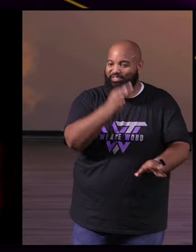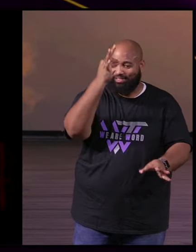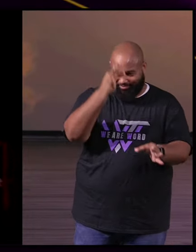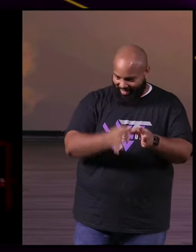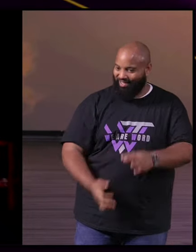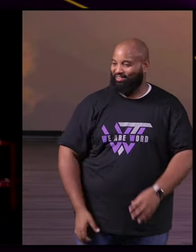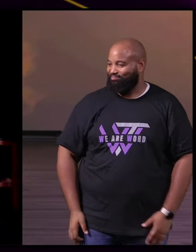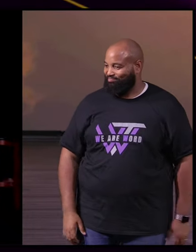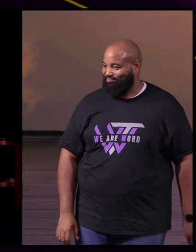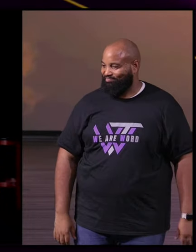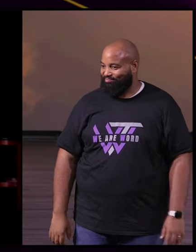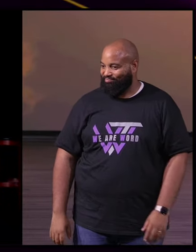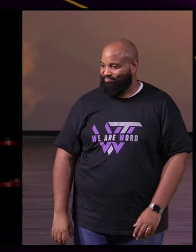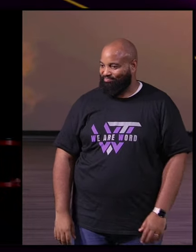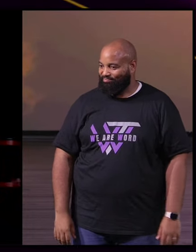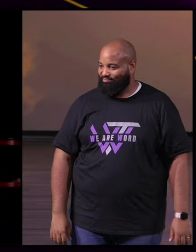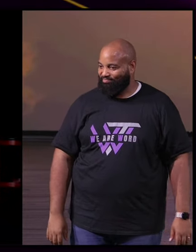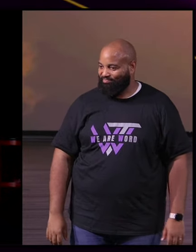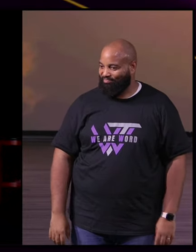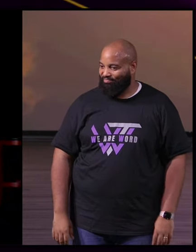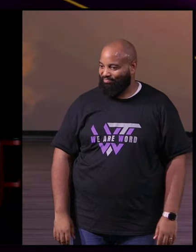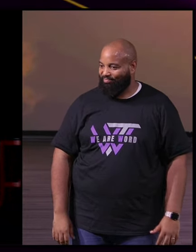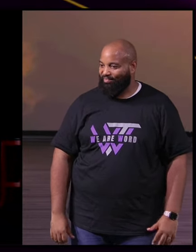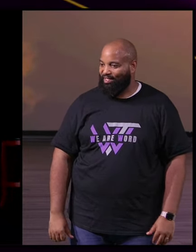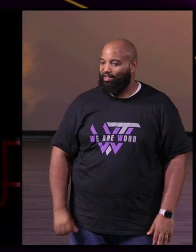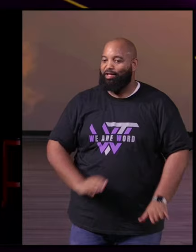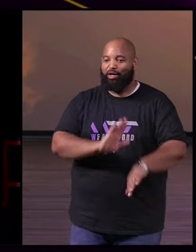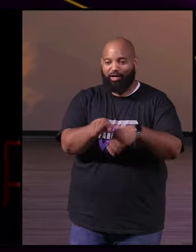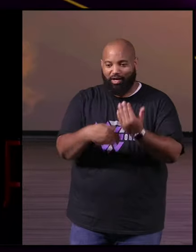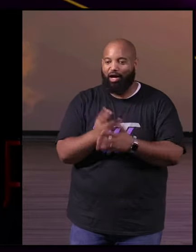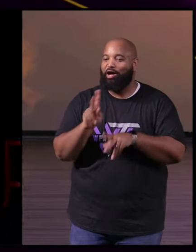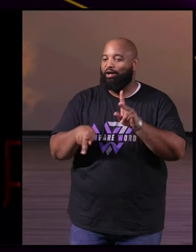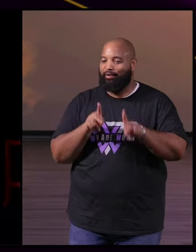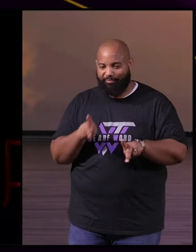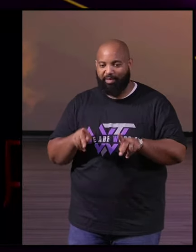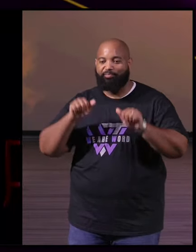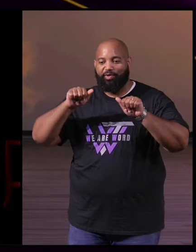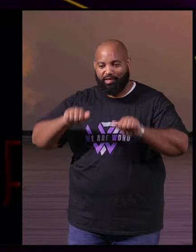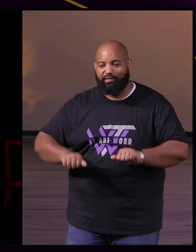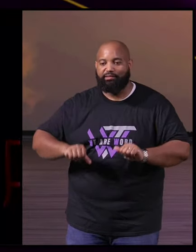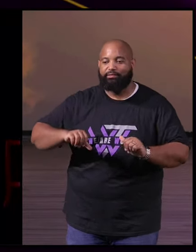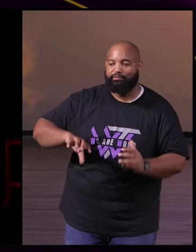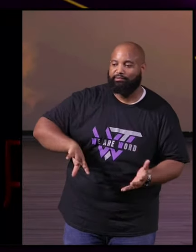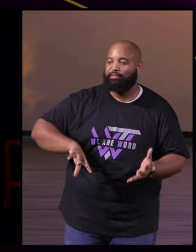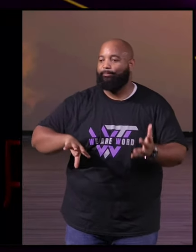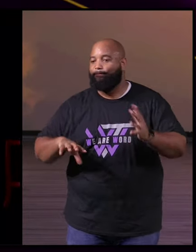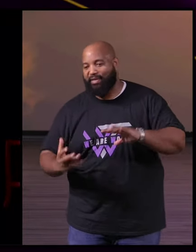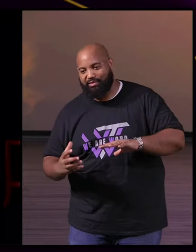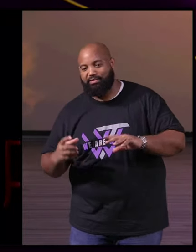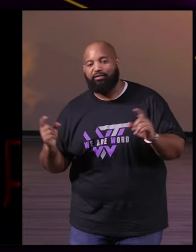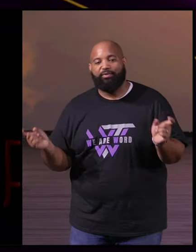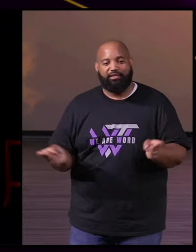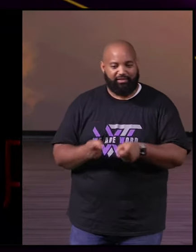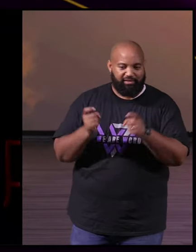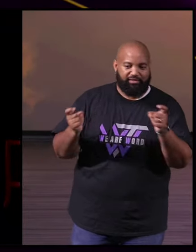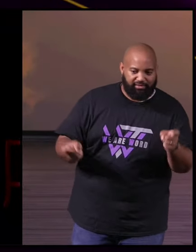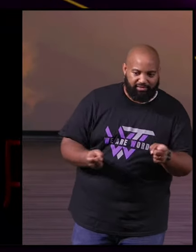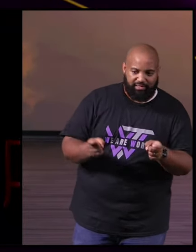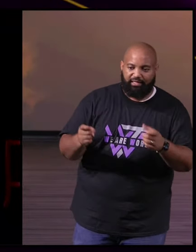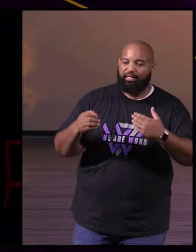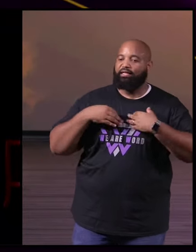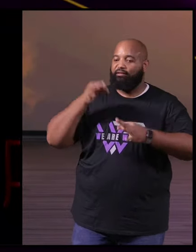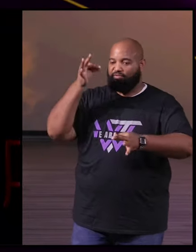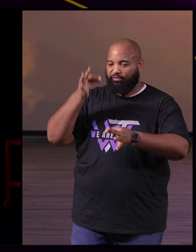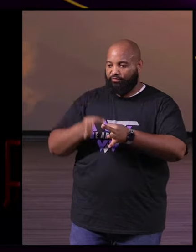saying it until you get it. Everyone has the ability to have their faith